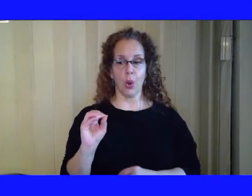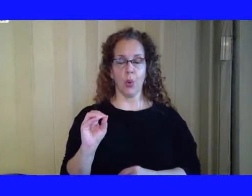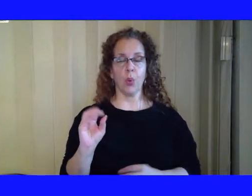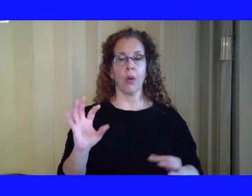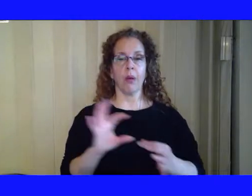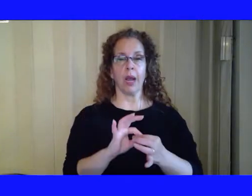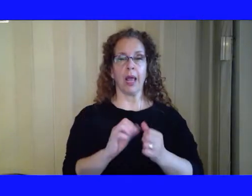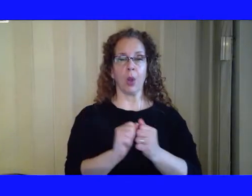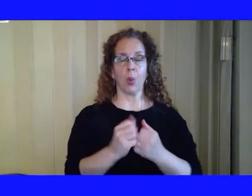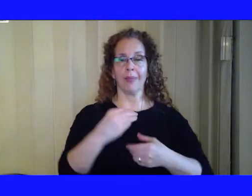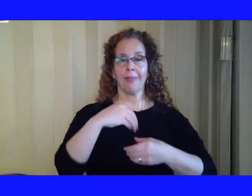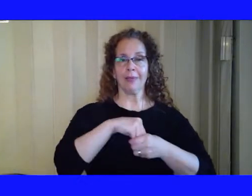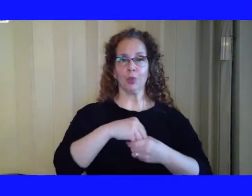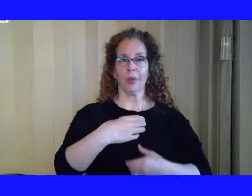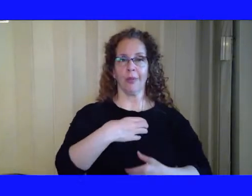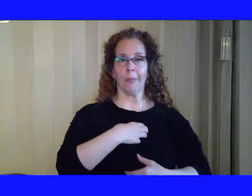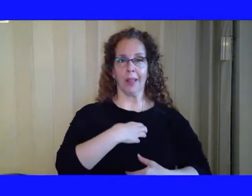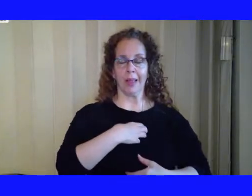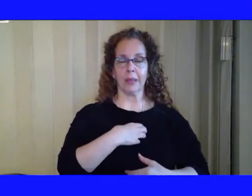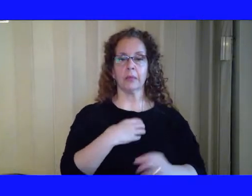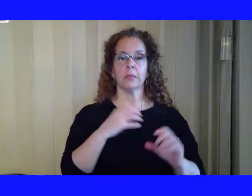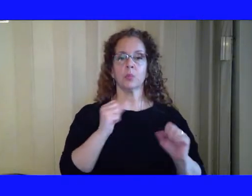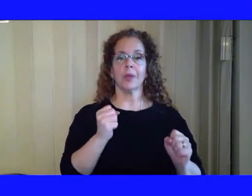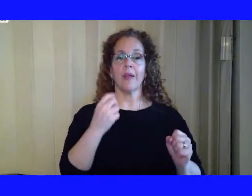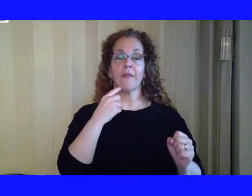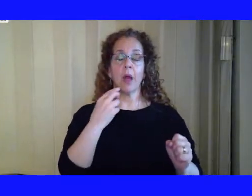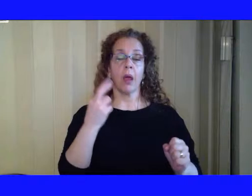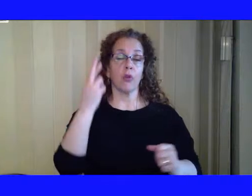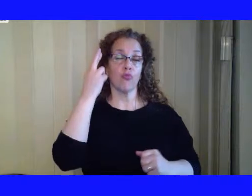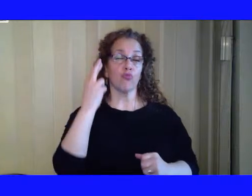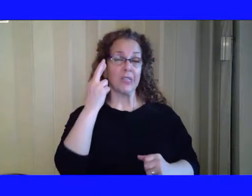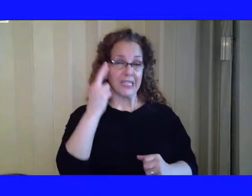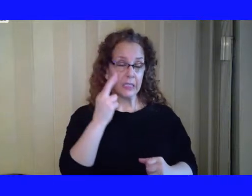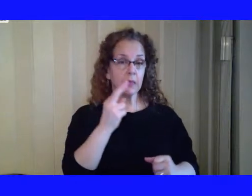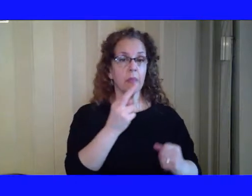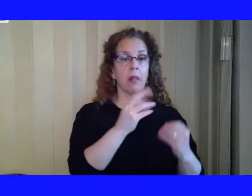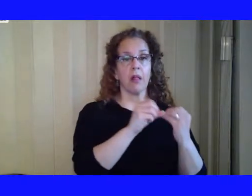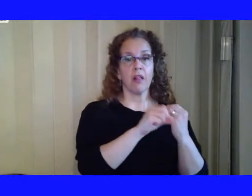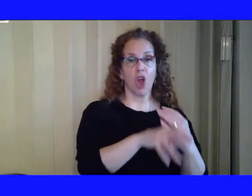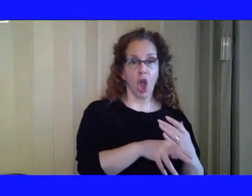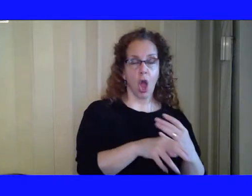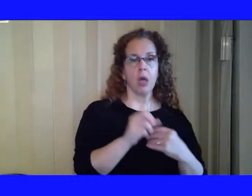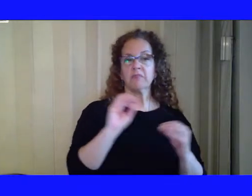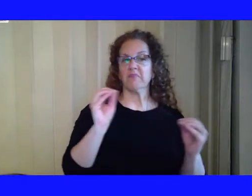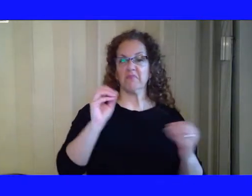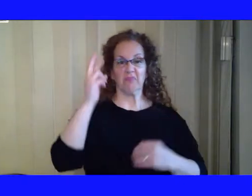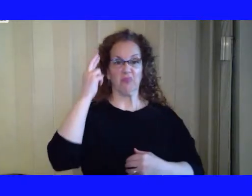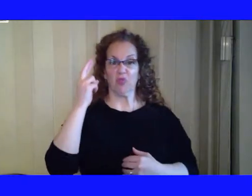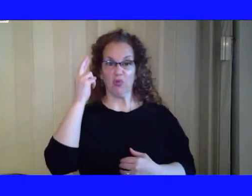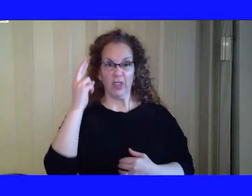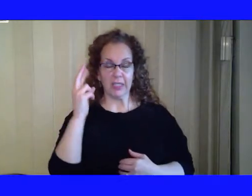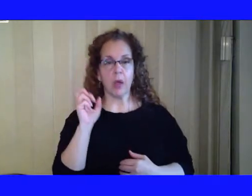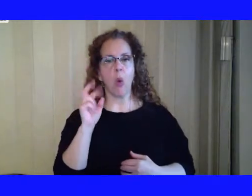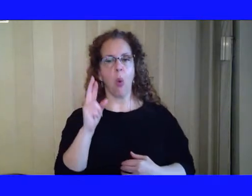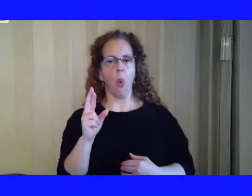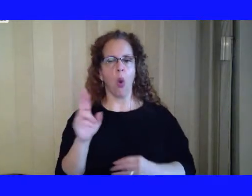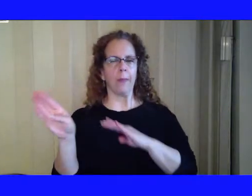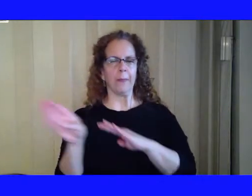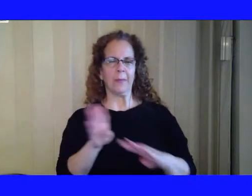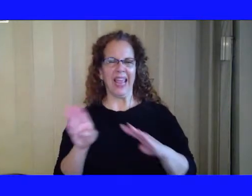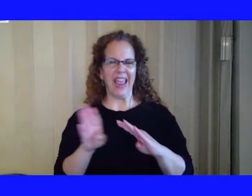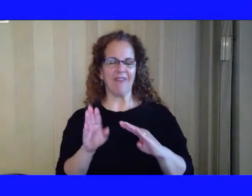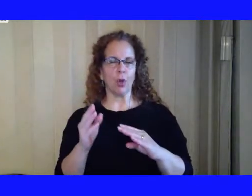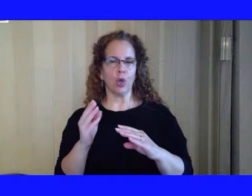reasonable cause and no reasonable cause were not enough. That were not adequate to cover the spectrum